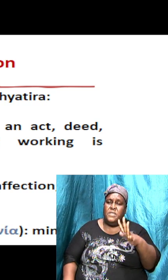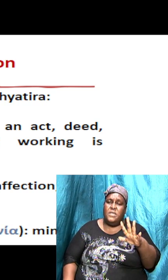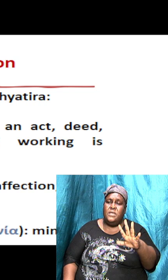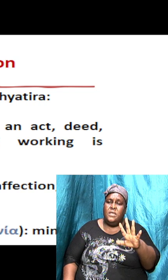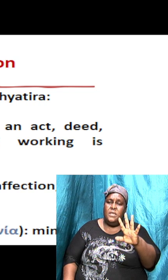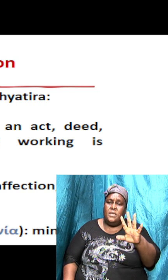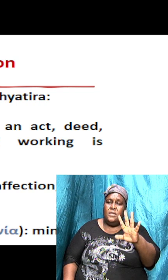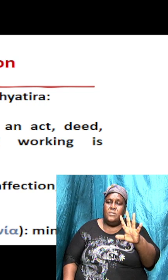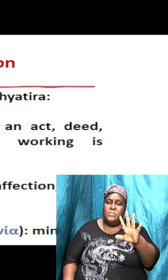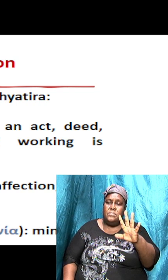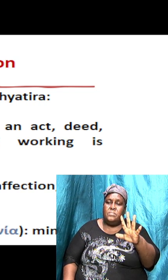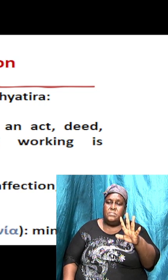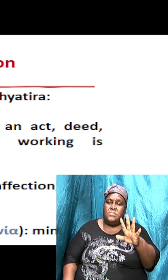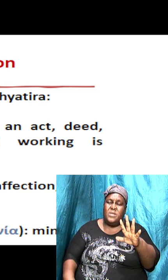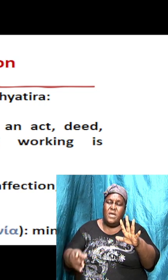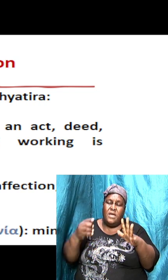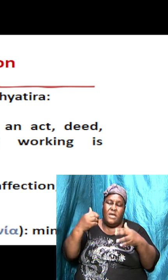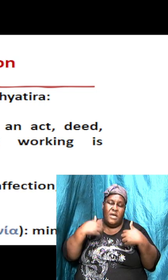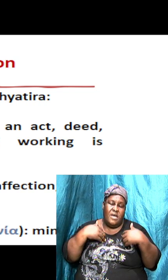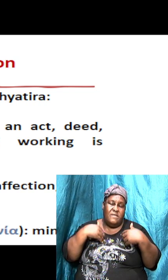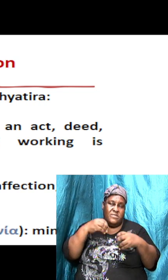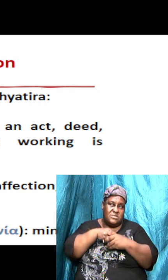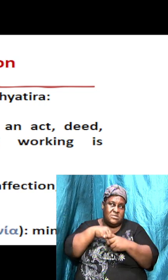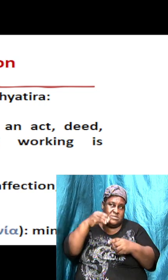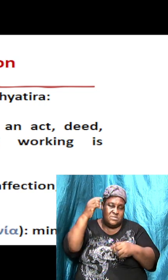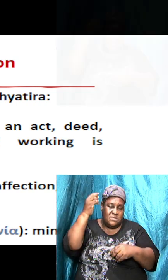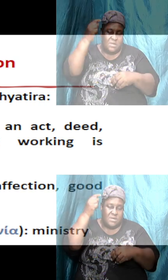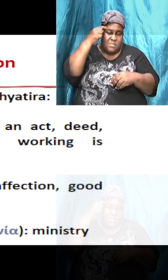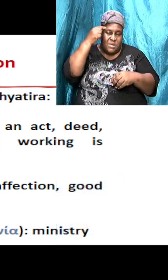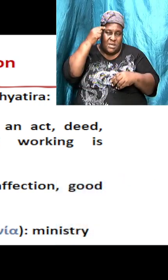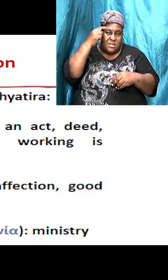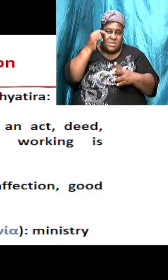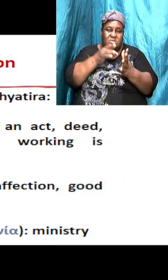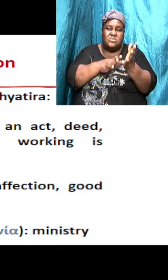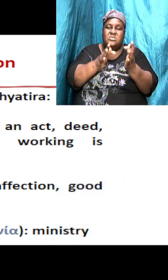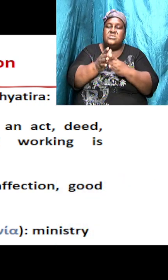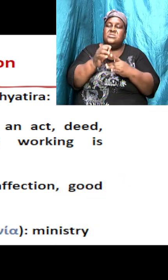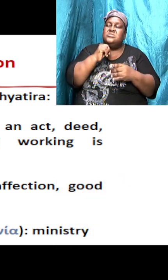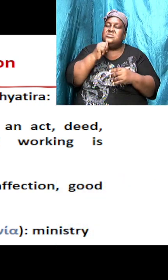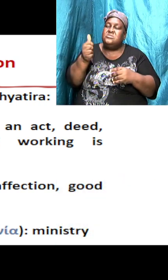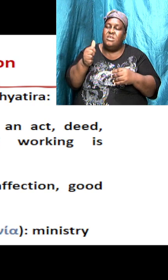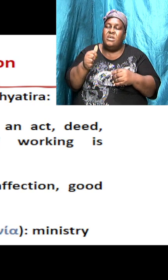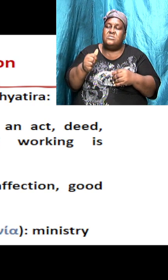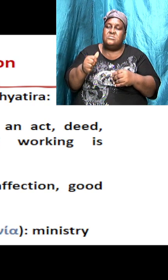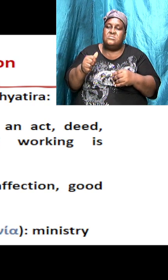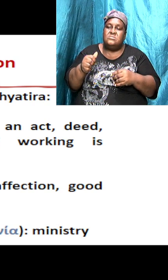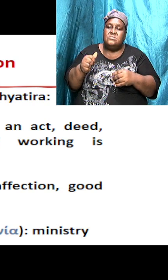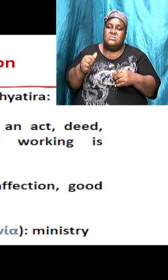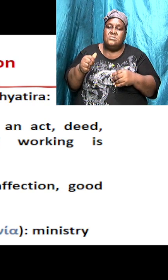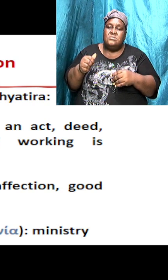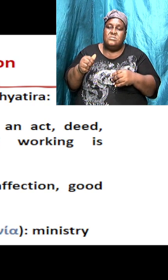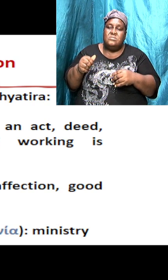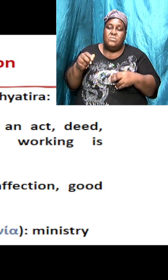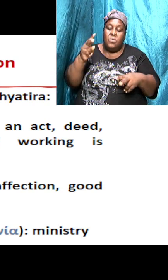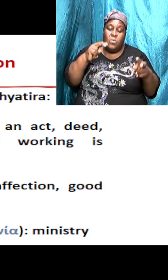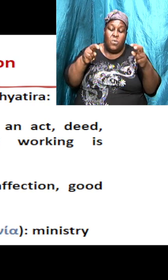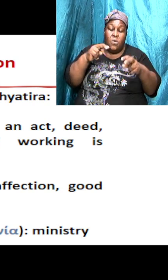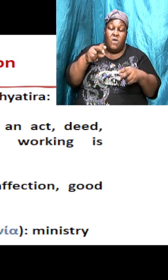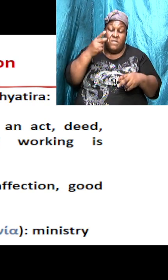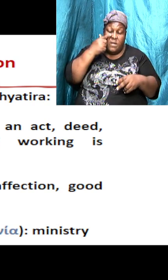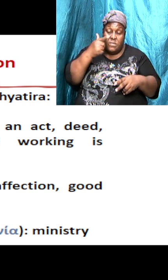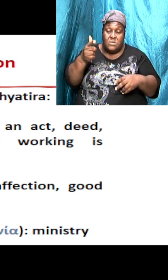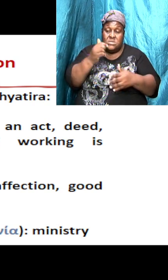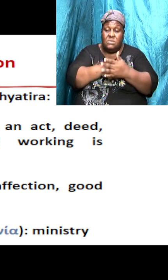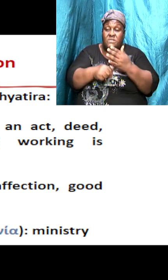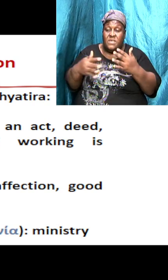have it riveted in our minds that Jesus does not overlook some of the things that we treat